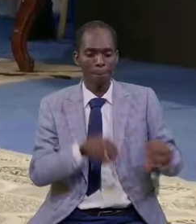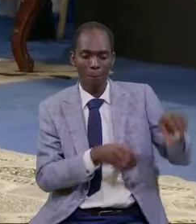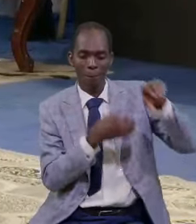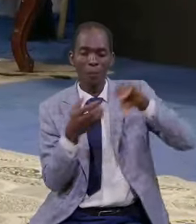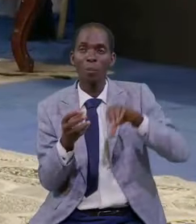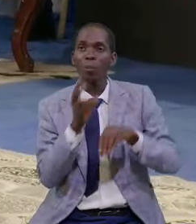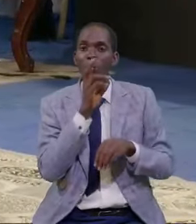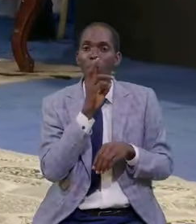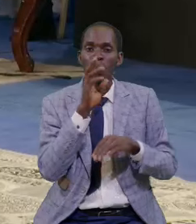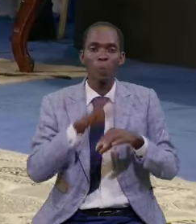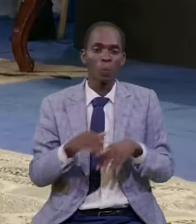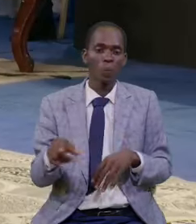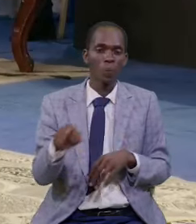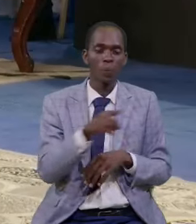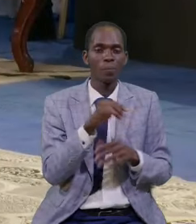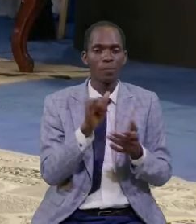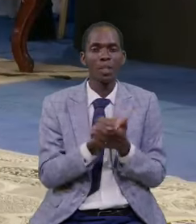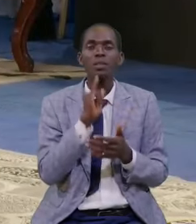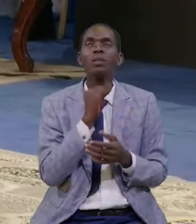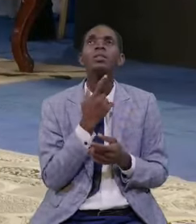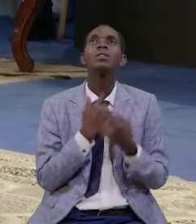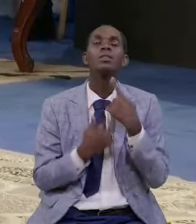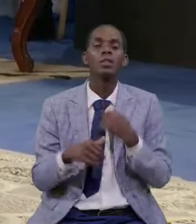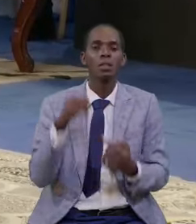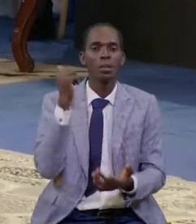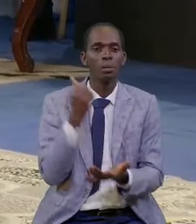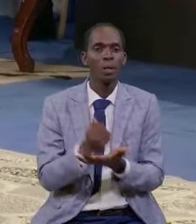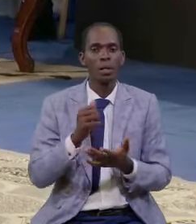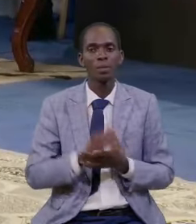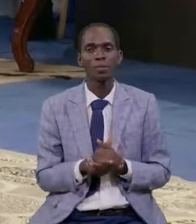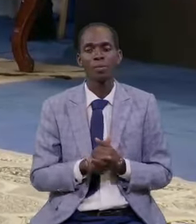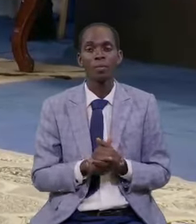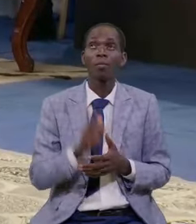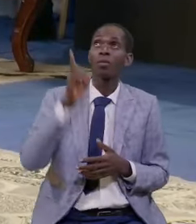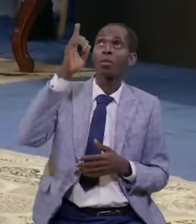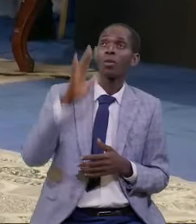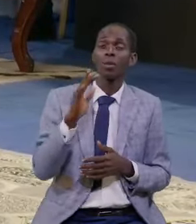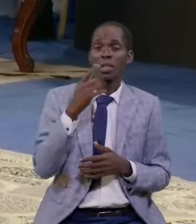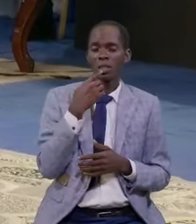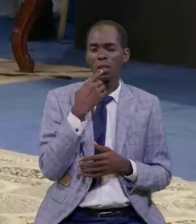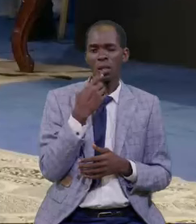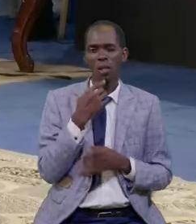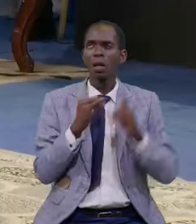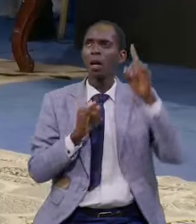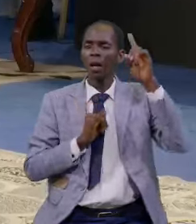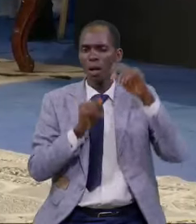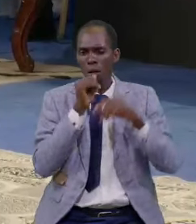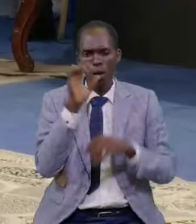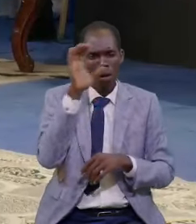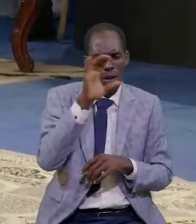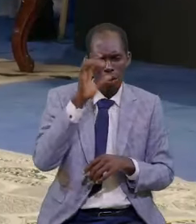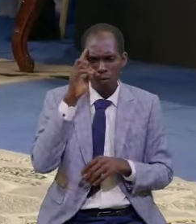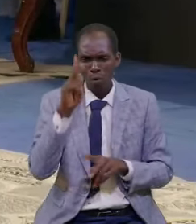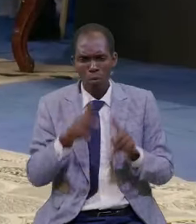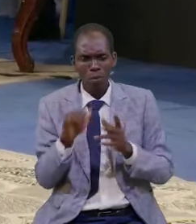thirsty. Amen. God said, I'm looking for those who are thirsty, and I'm going to pour